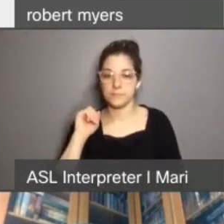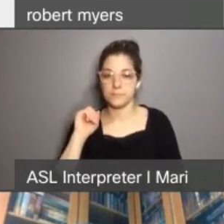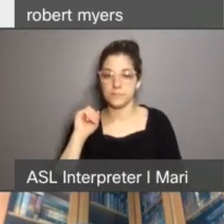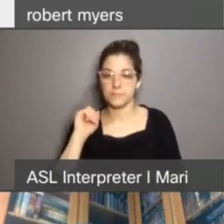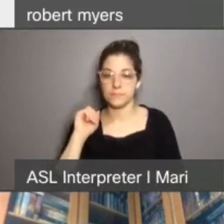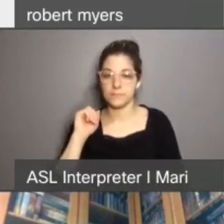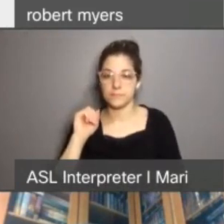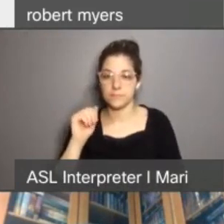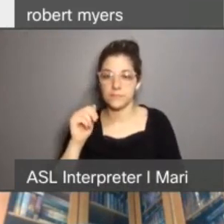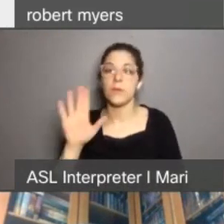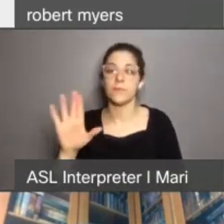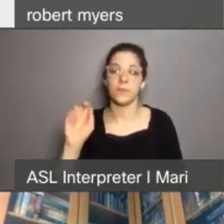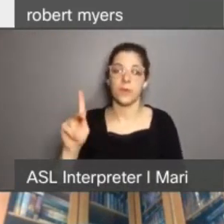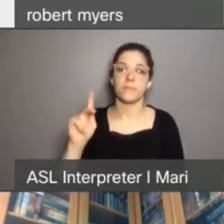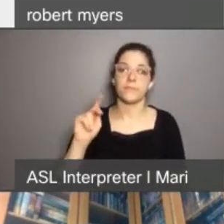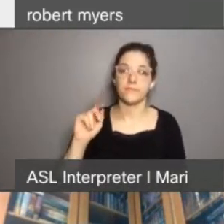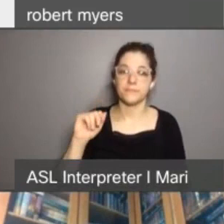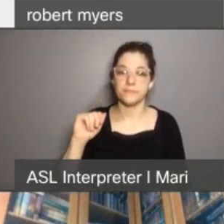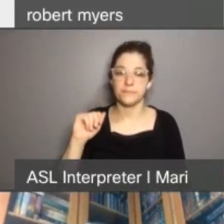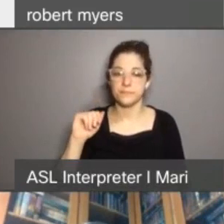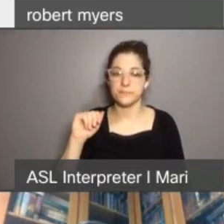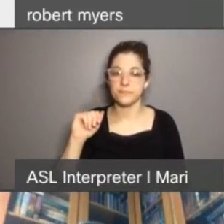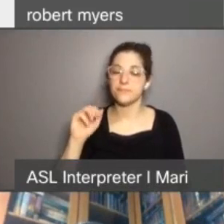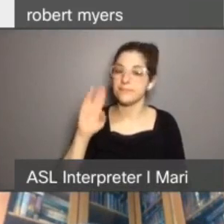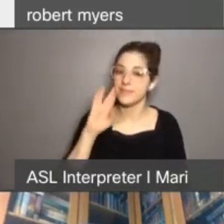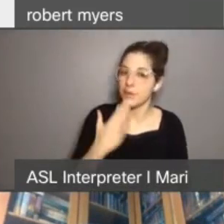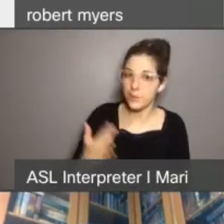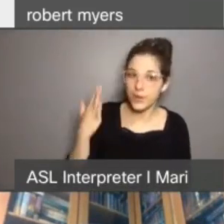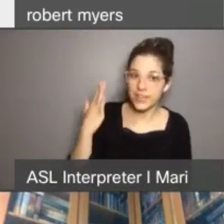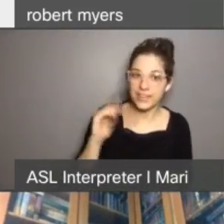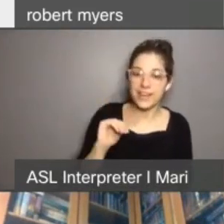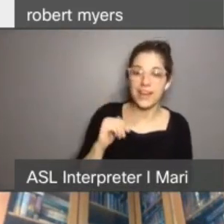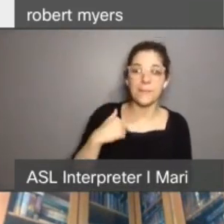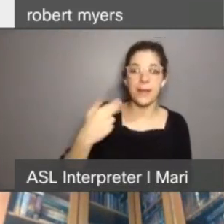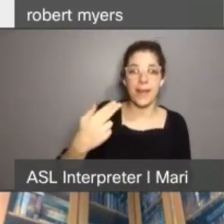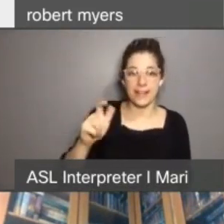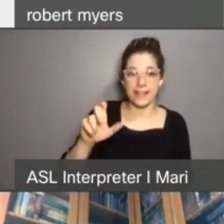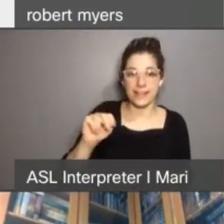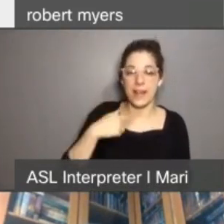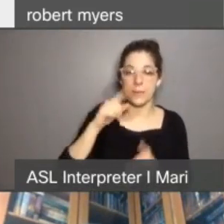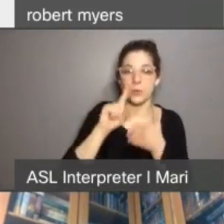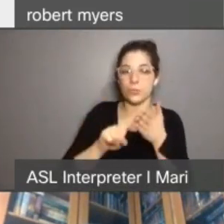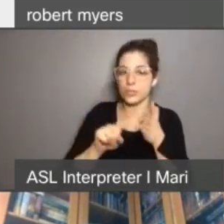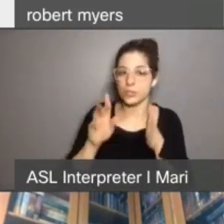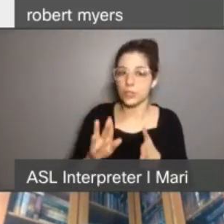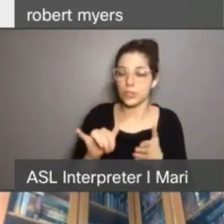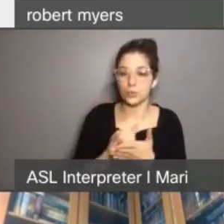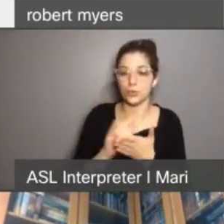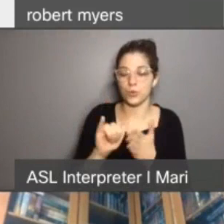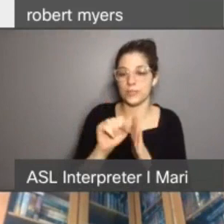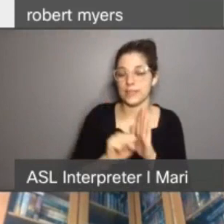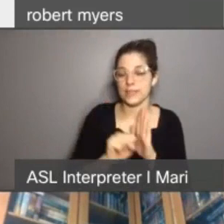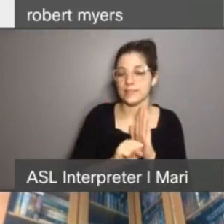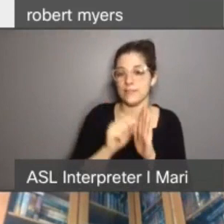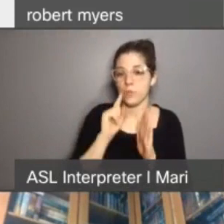You look like you're on. Okay, there we go. You're off mute. Okay, good morning. I'm Helen Yu. I'm a researcher at the New York State Institute for